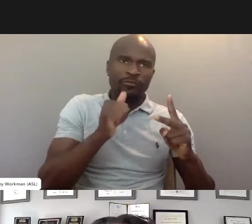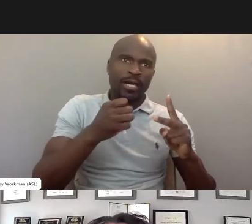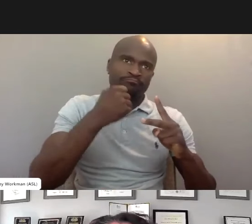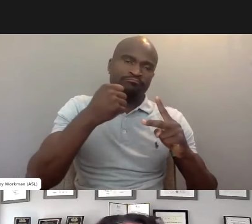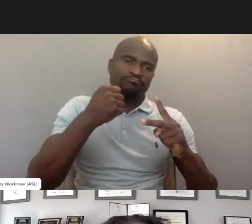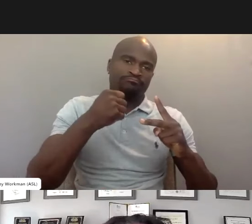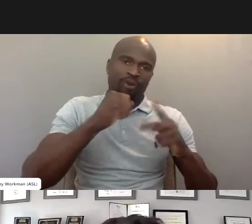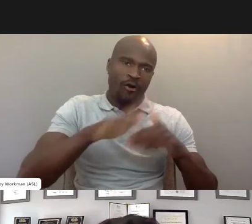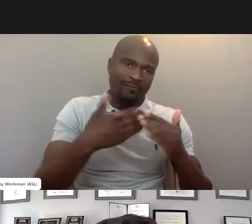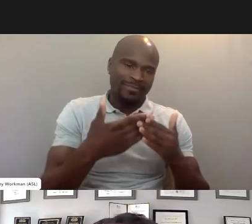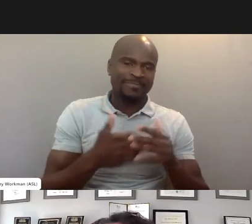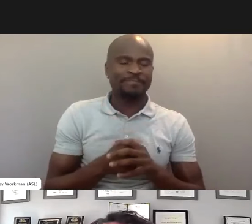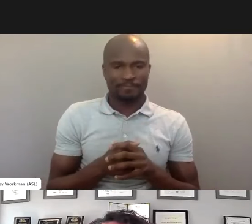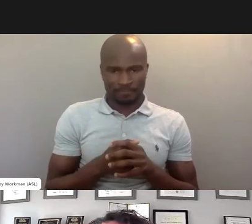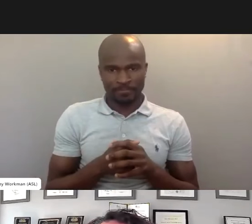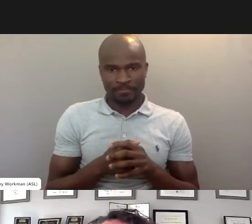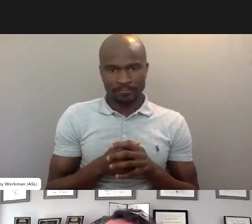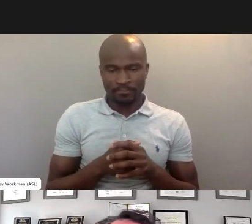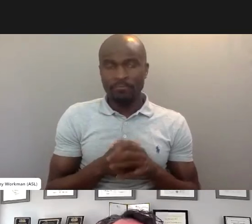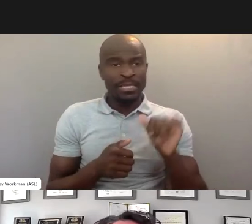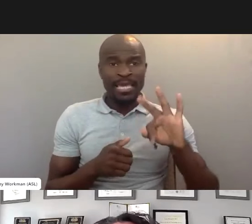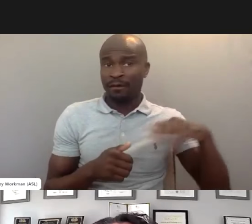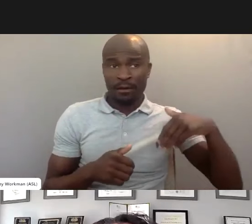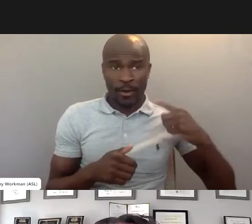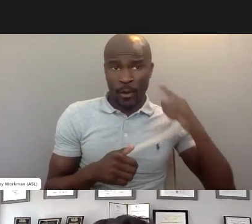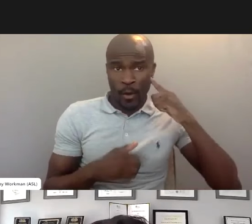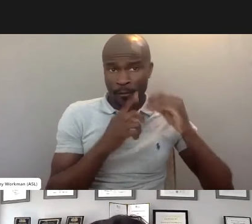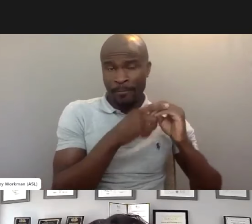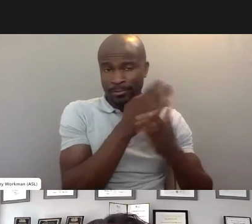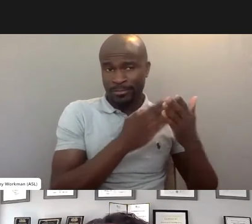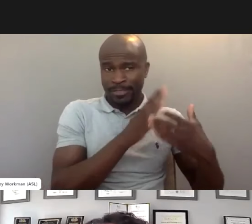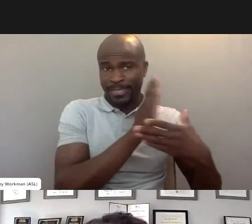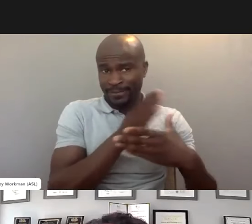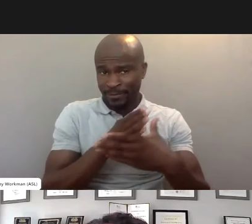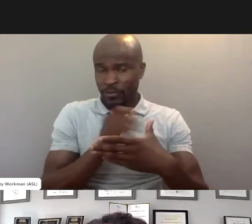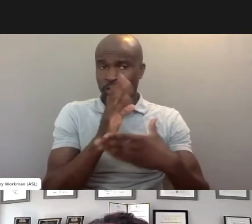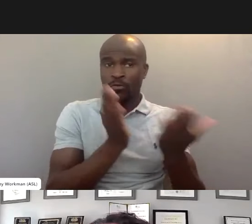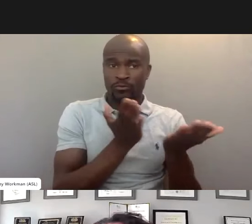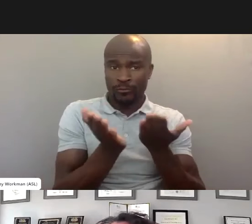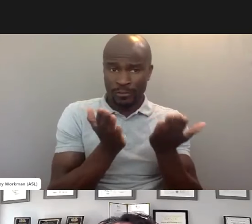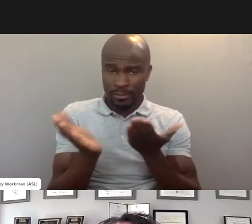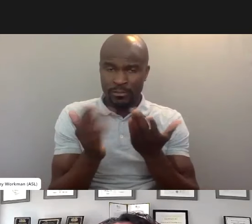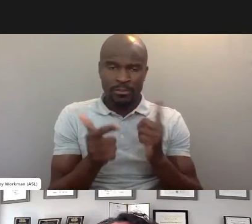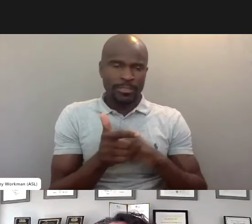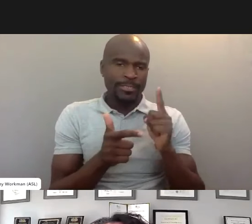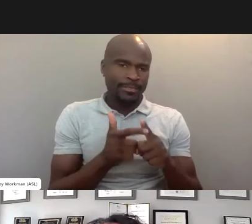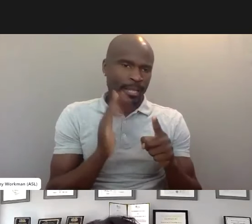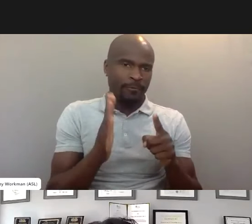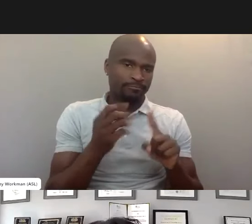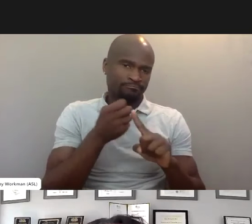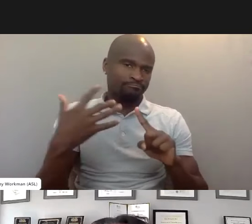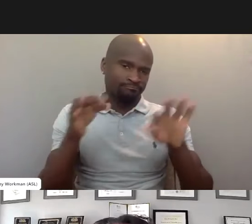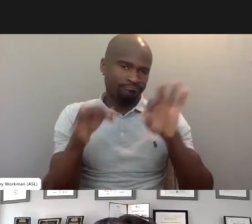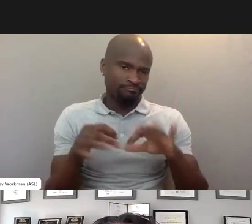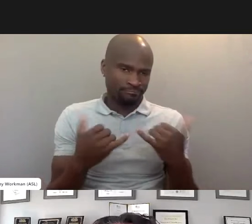If you haven't heard about some of these type of interventions or resources, then maybe you'll look into more. So typically at a friends